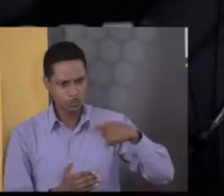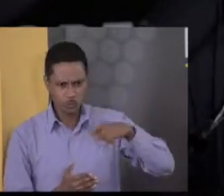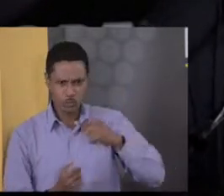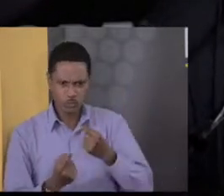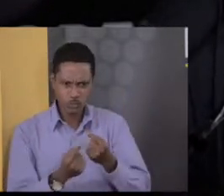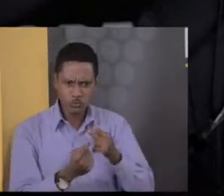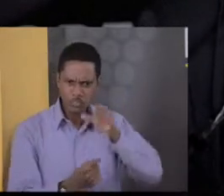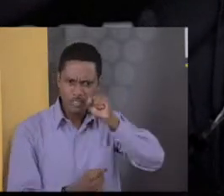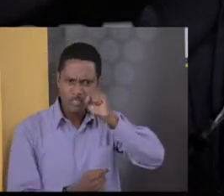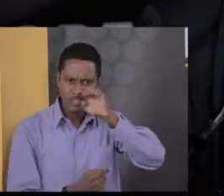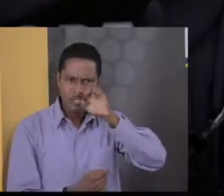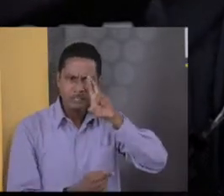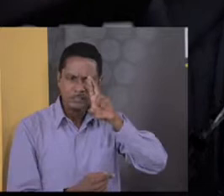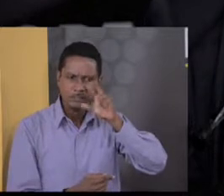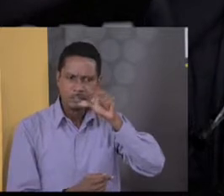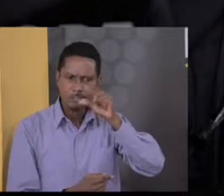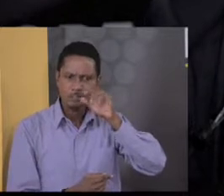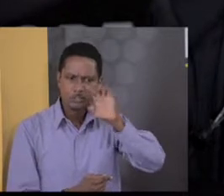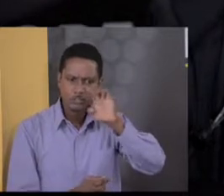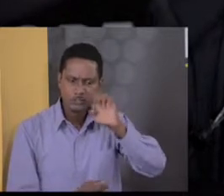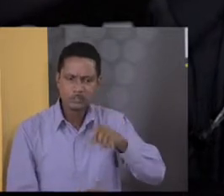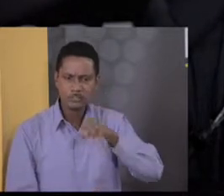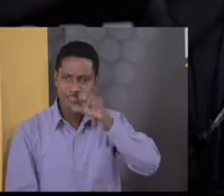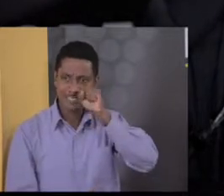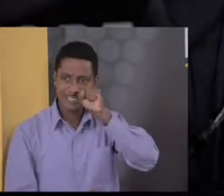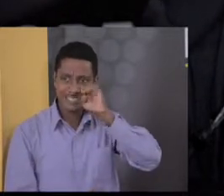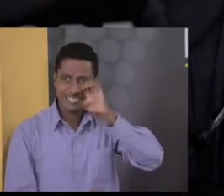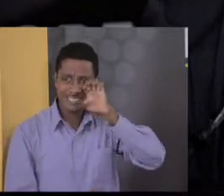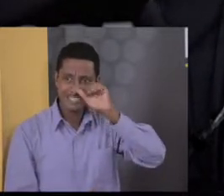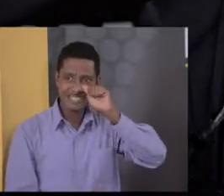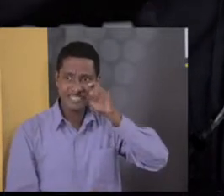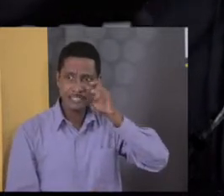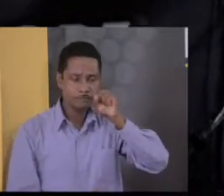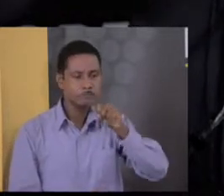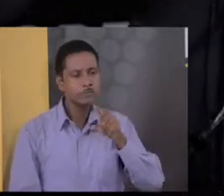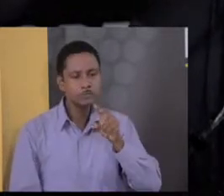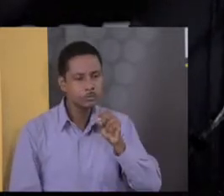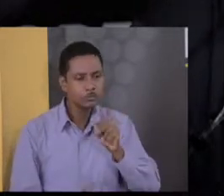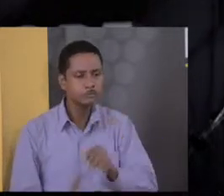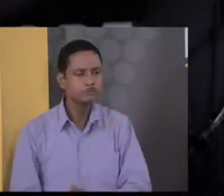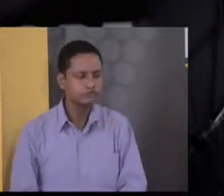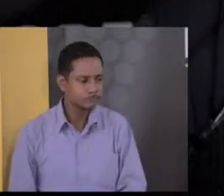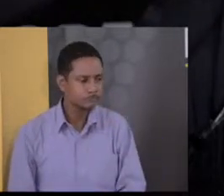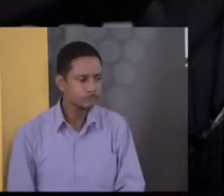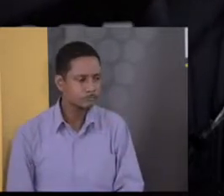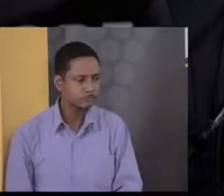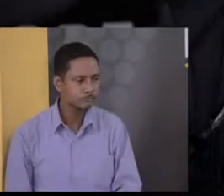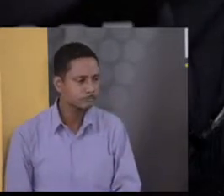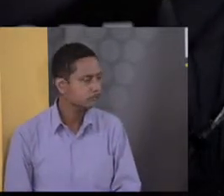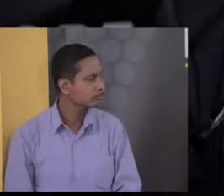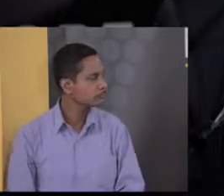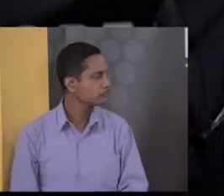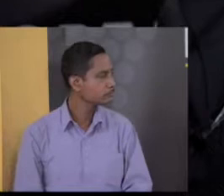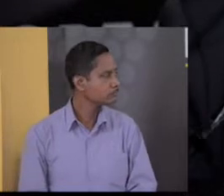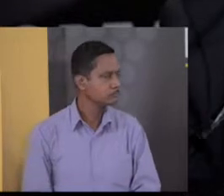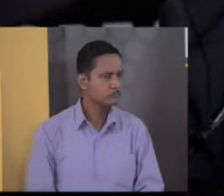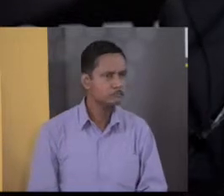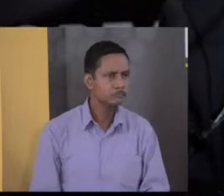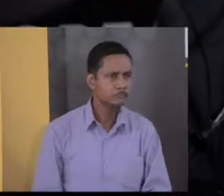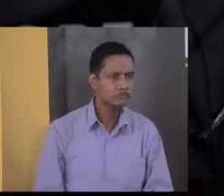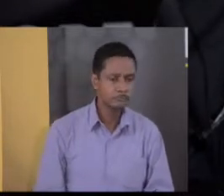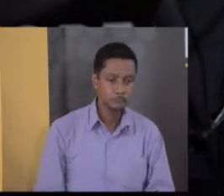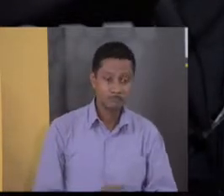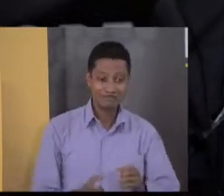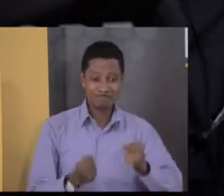get to knits, you know, then you're allowed to. But all your final garments, they have to choose one of those high